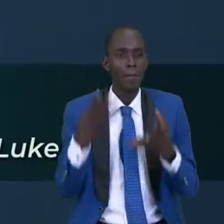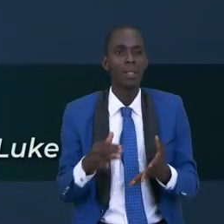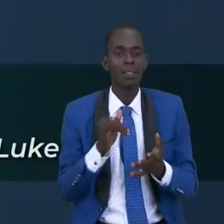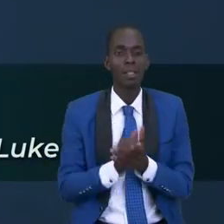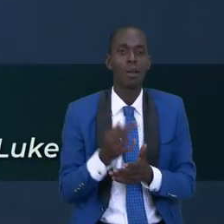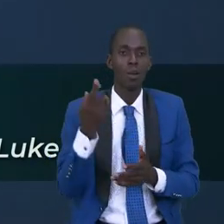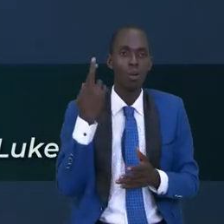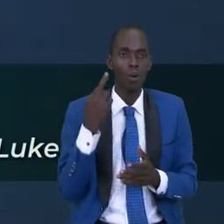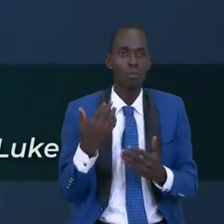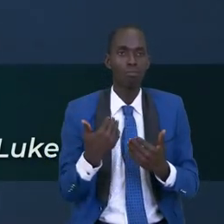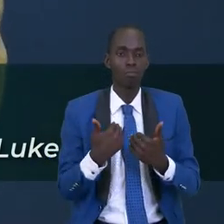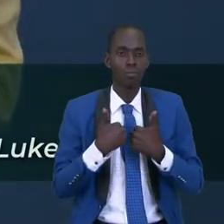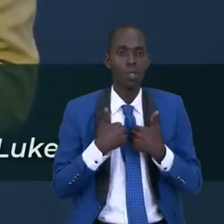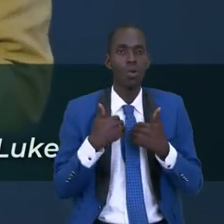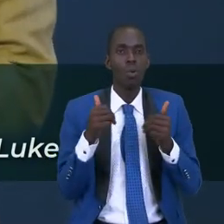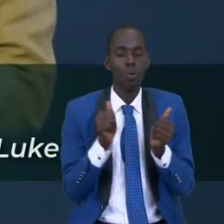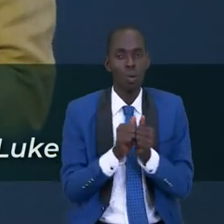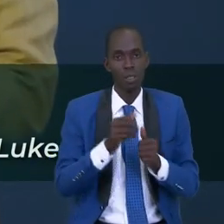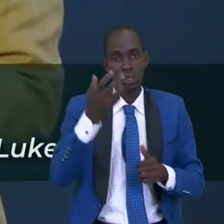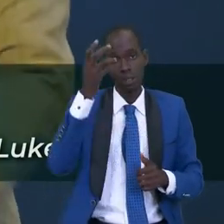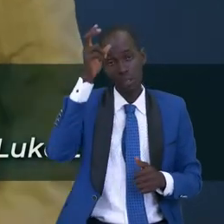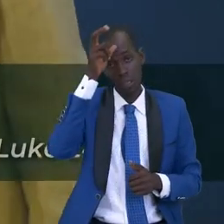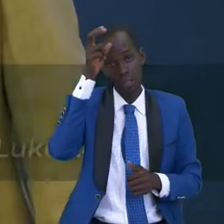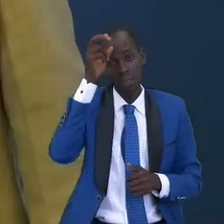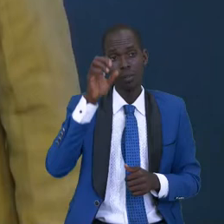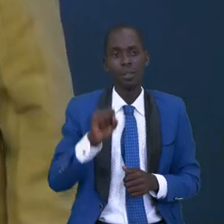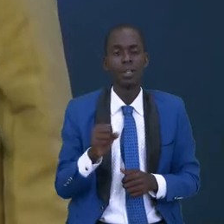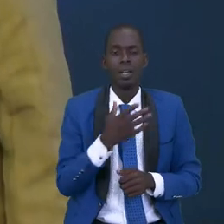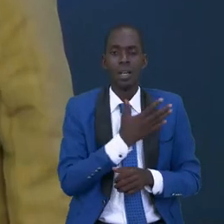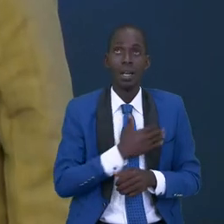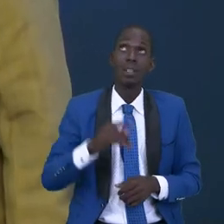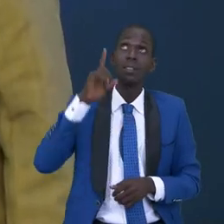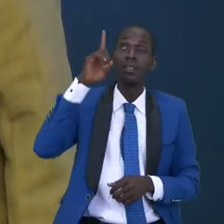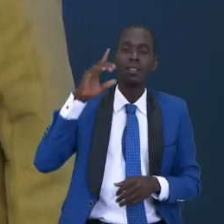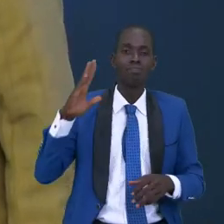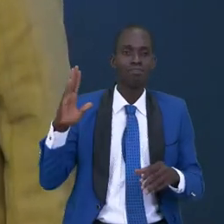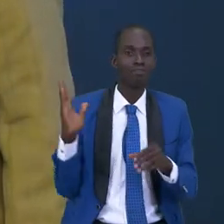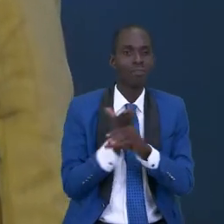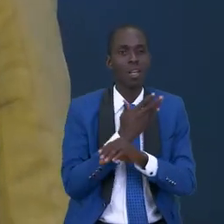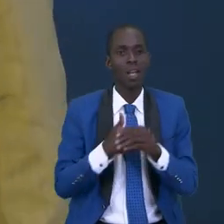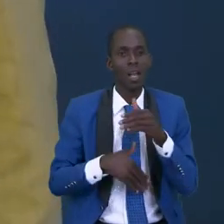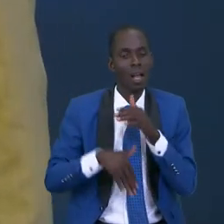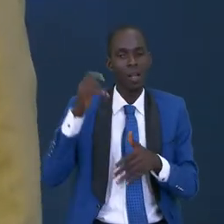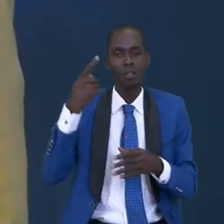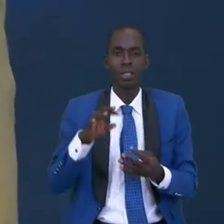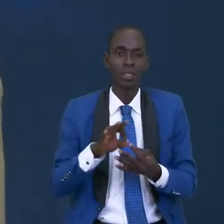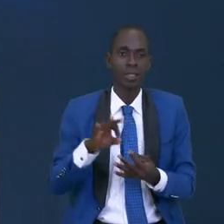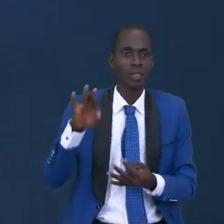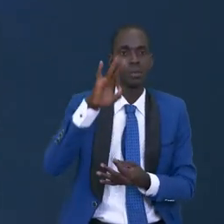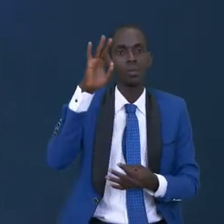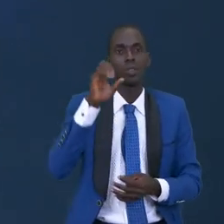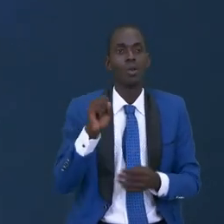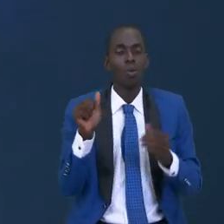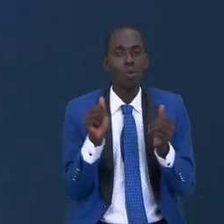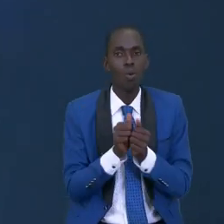were possessed with devils, and he cast out the evil spirits